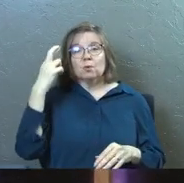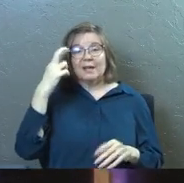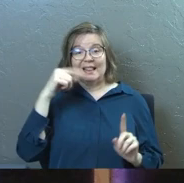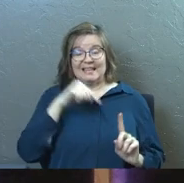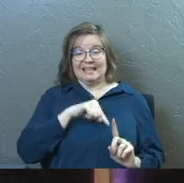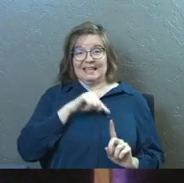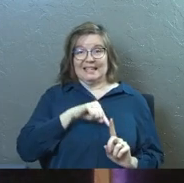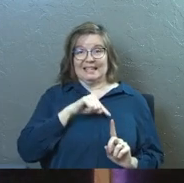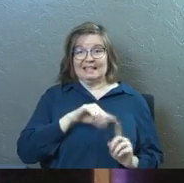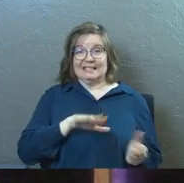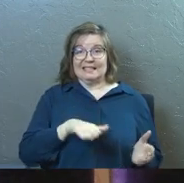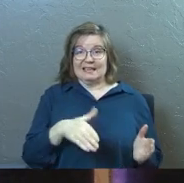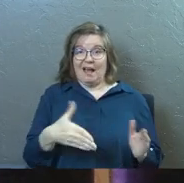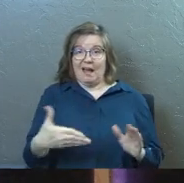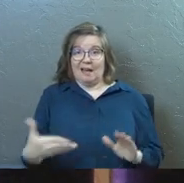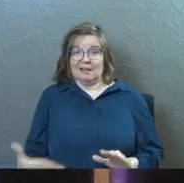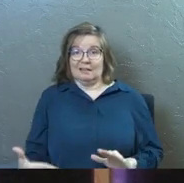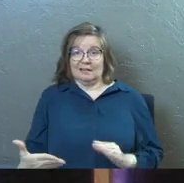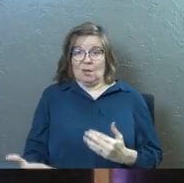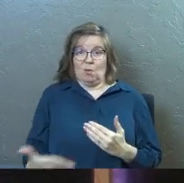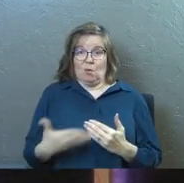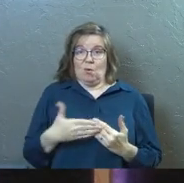realize he's dying.